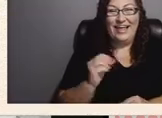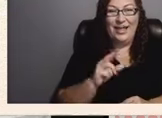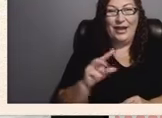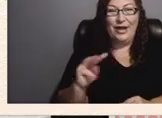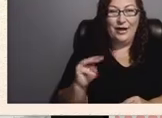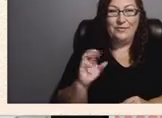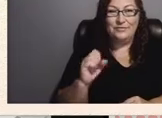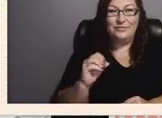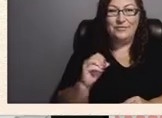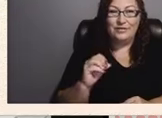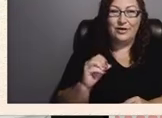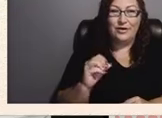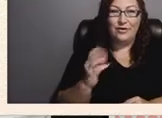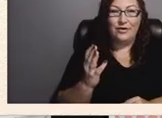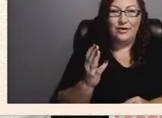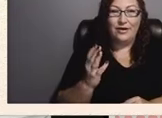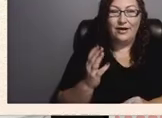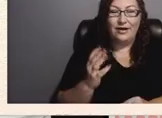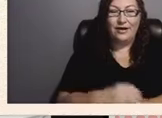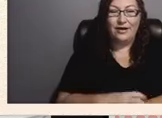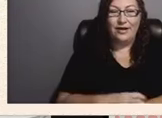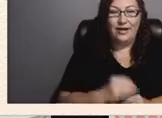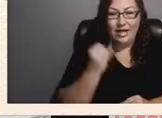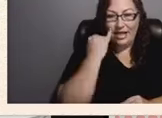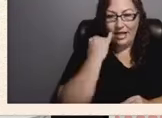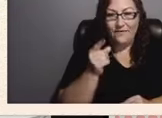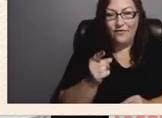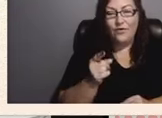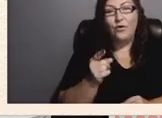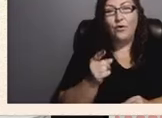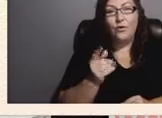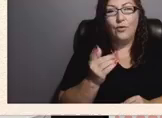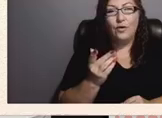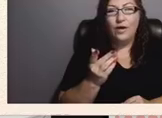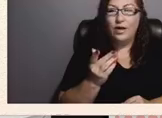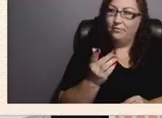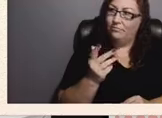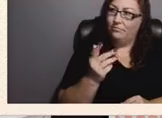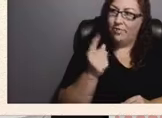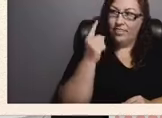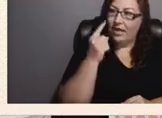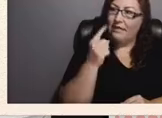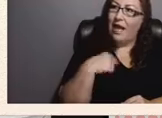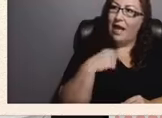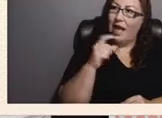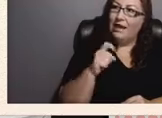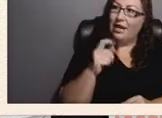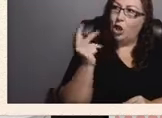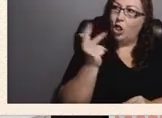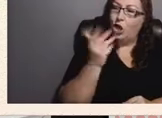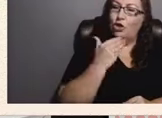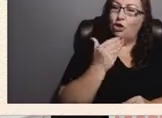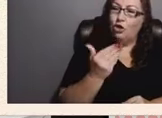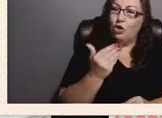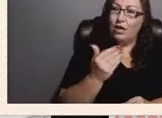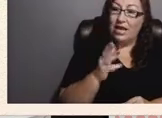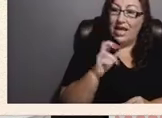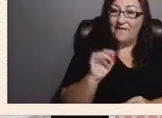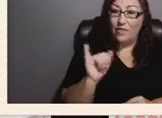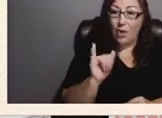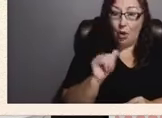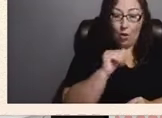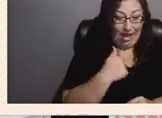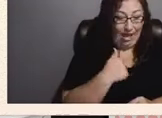so if you want to be out there, you have to look good. That's because you have a disability. You don't have to look